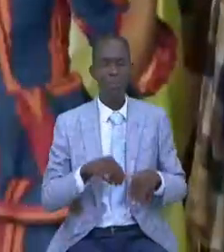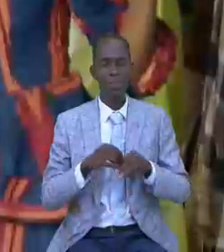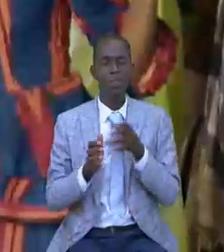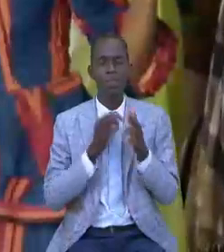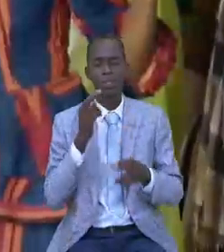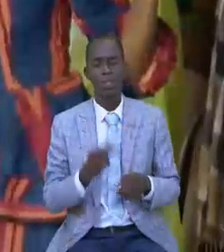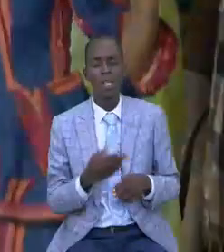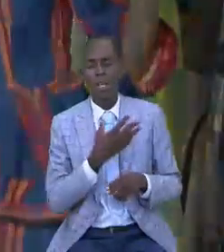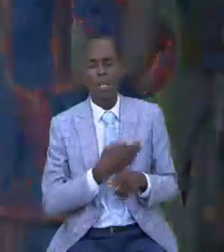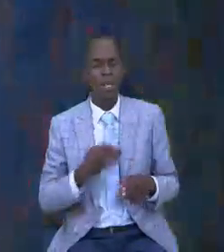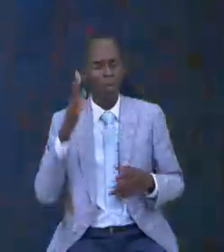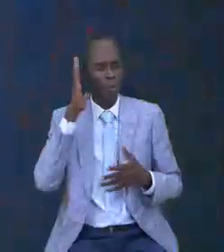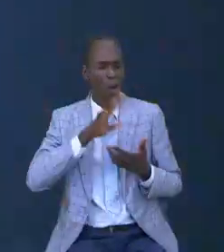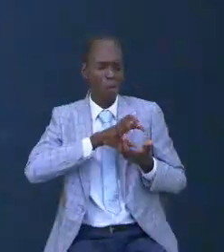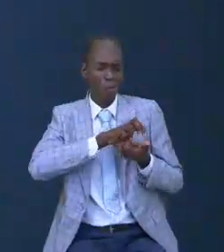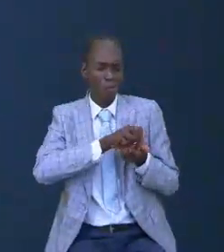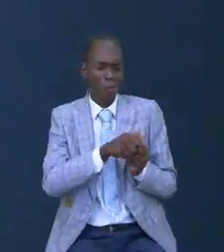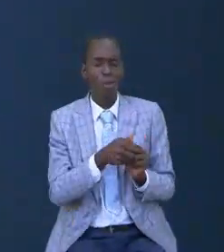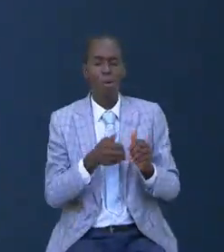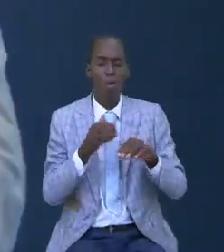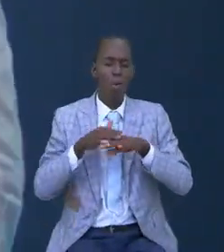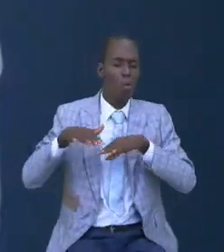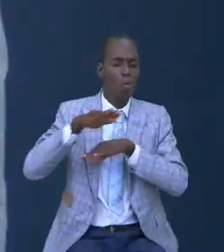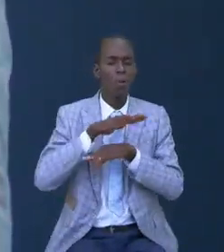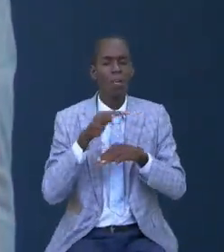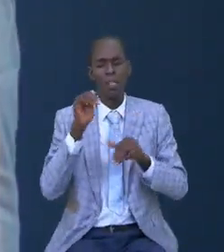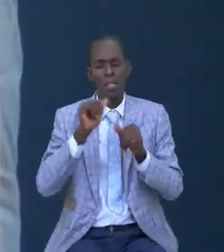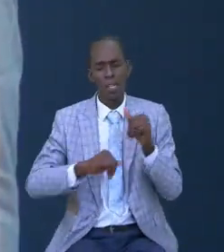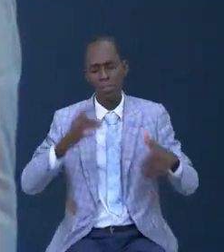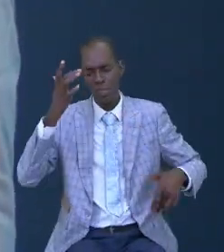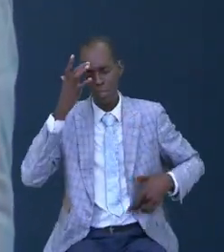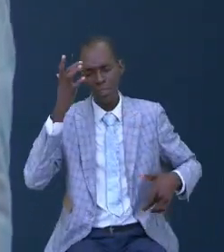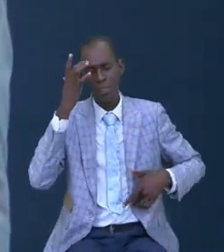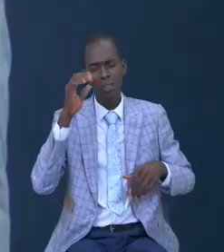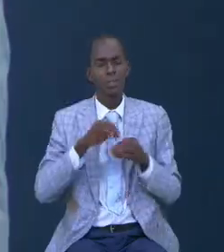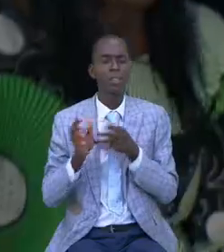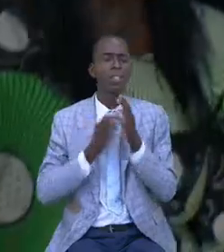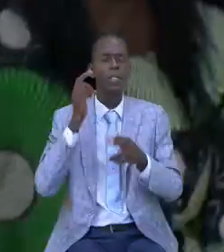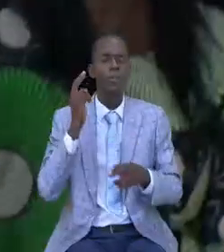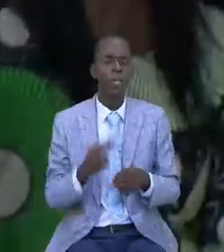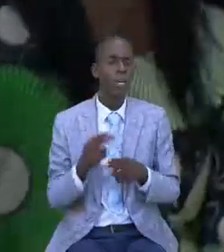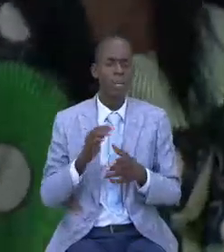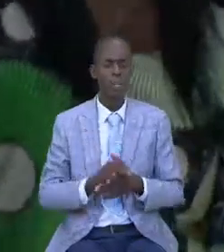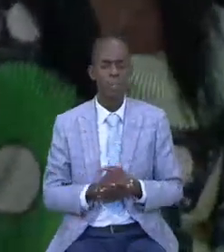you trample over every sickness and every disease in Jesus'